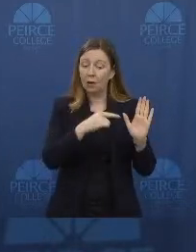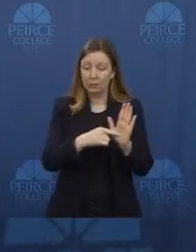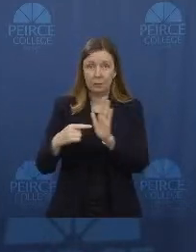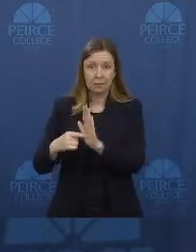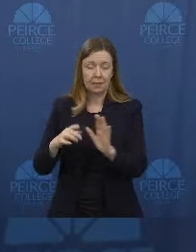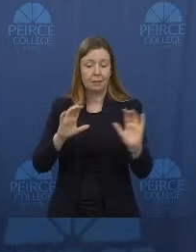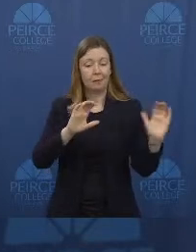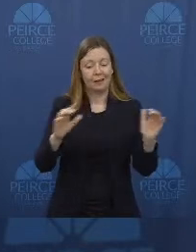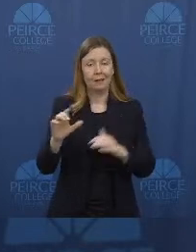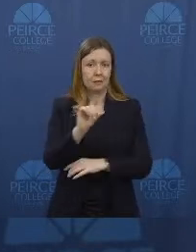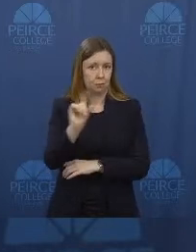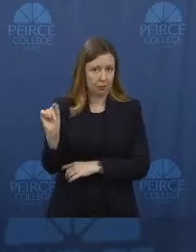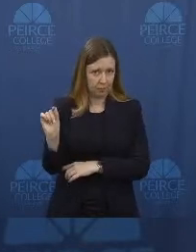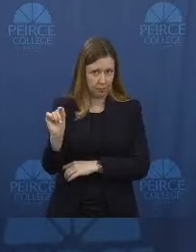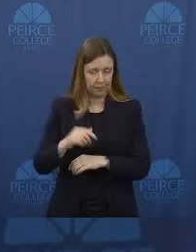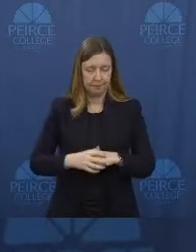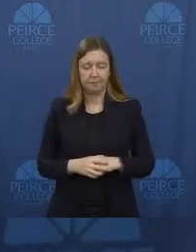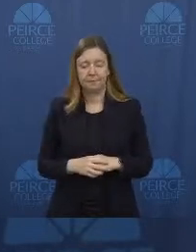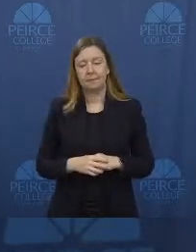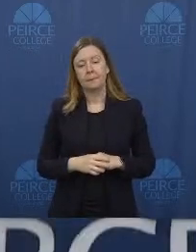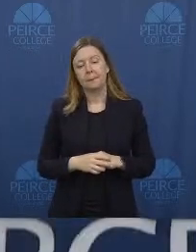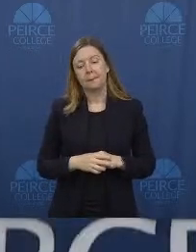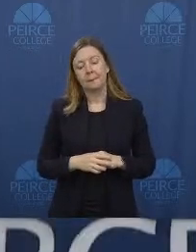the class of 2020.